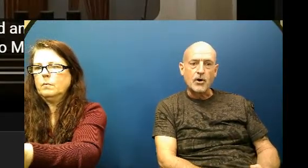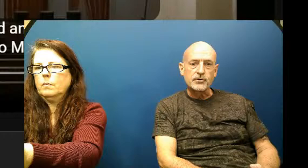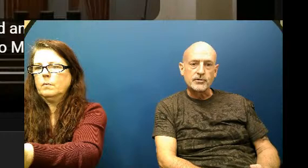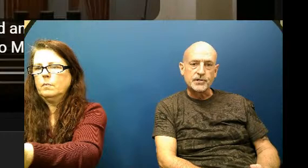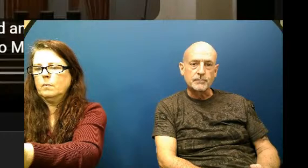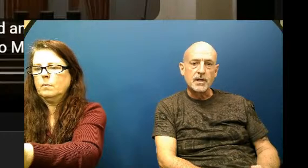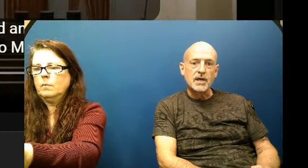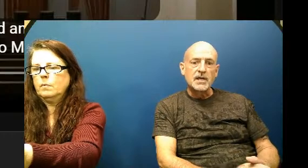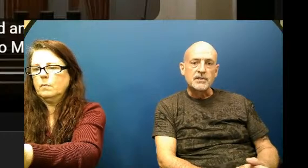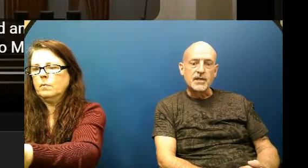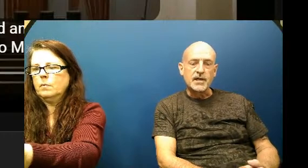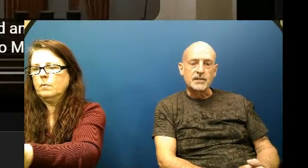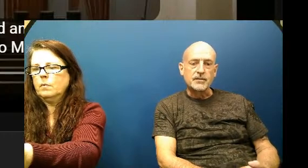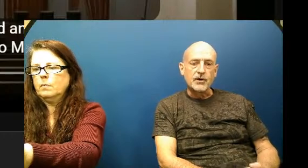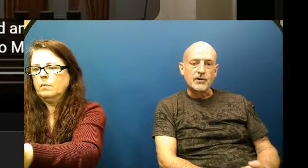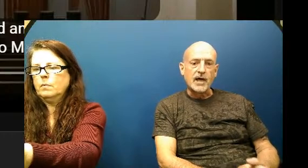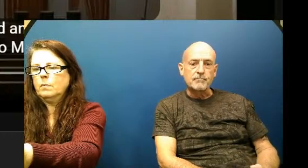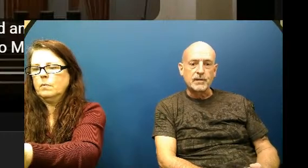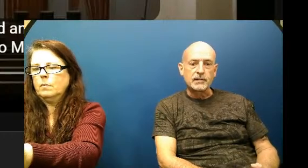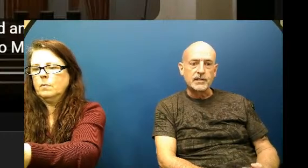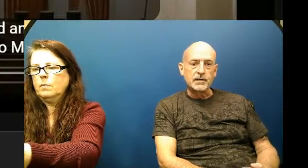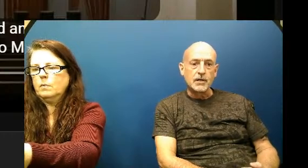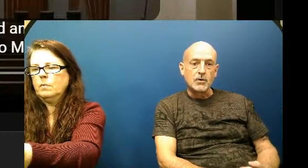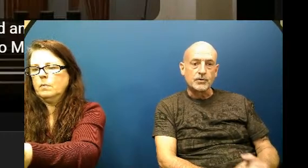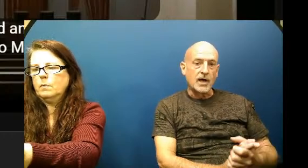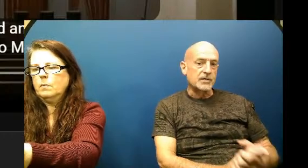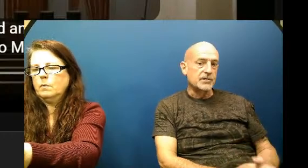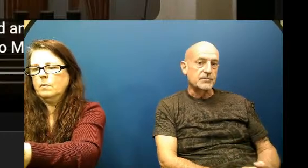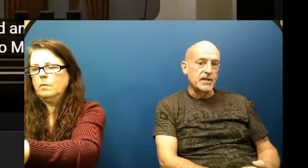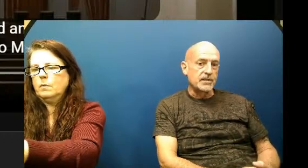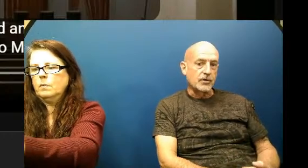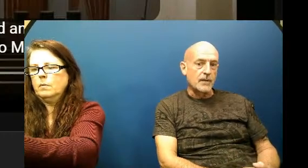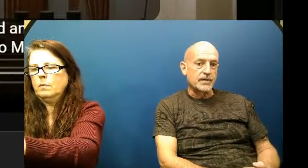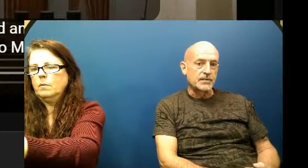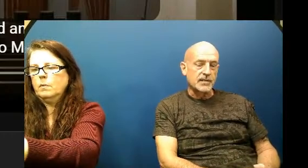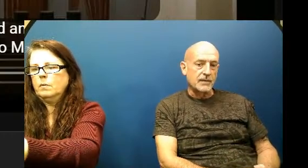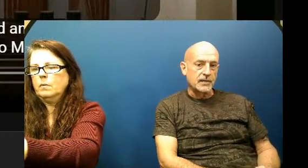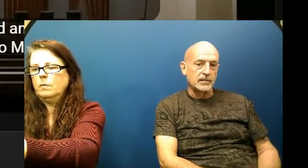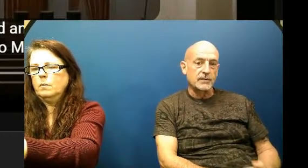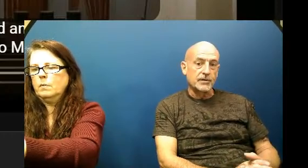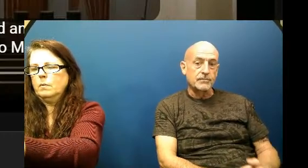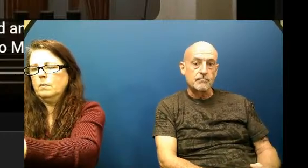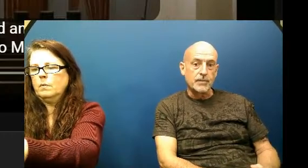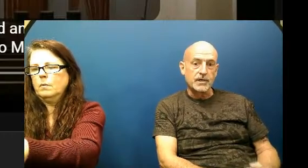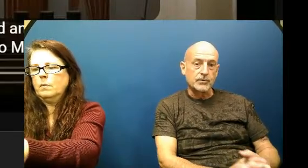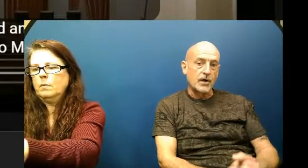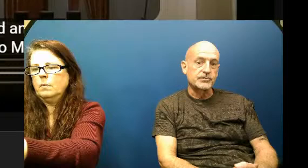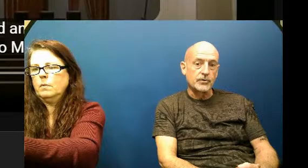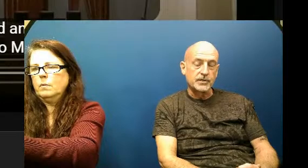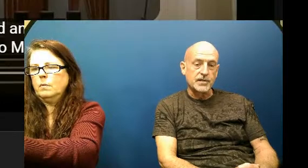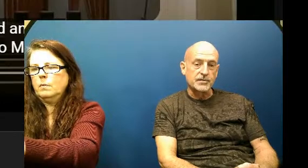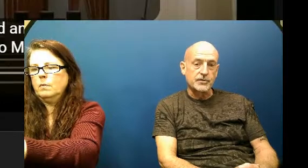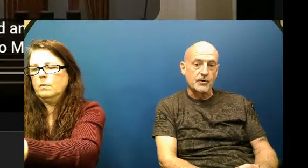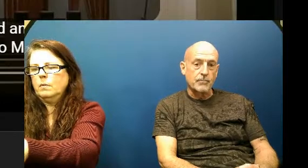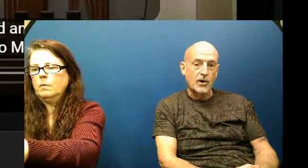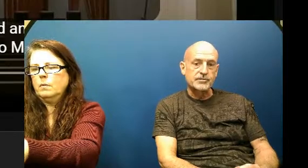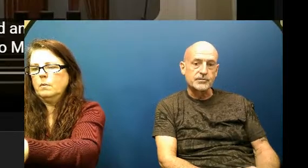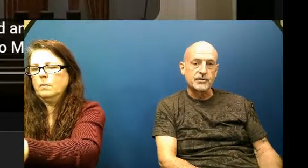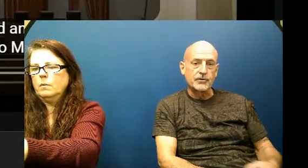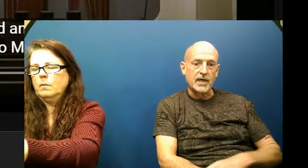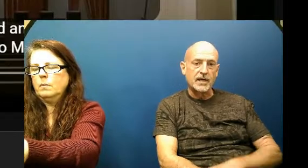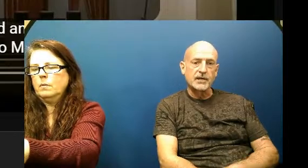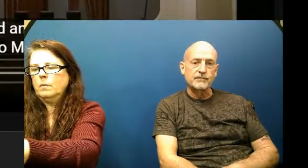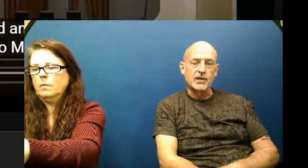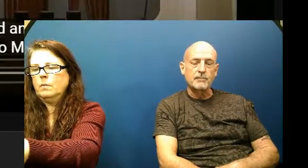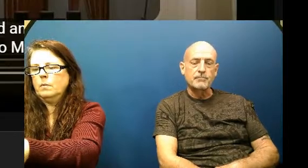a partnership, then their liability would not just be the company's liability, but it would also extend to their person,